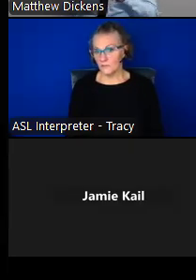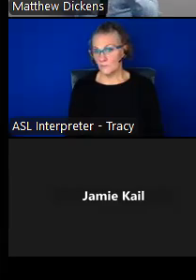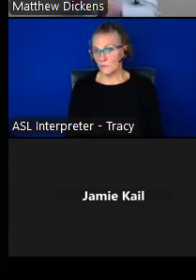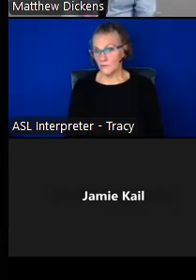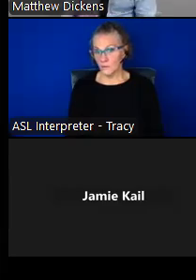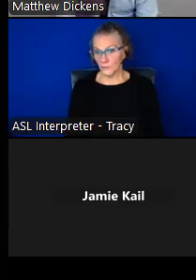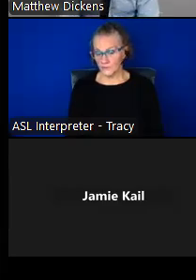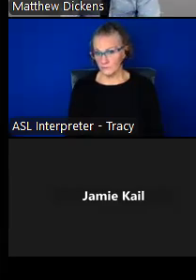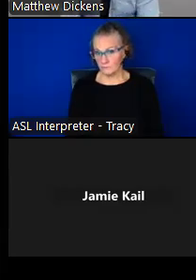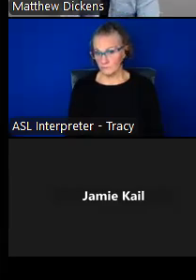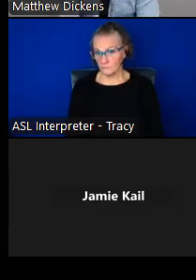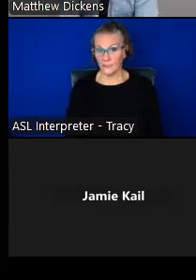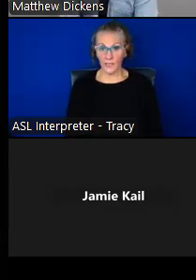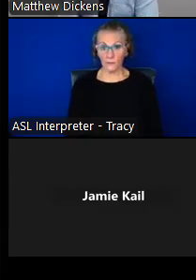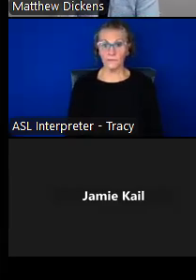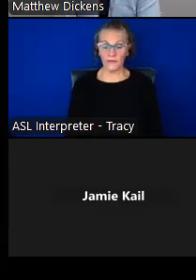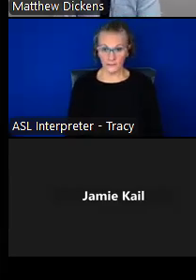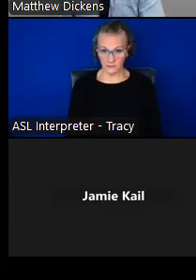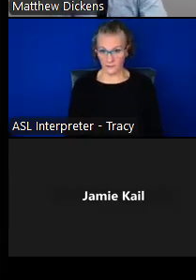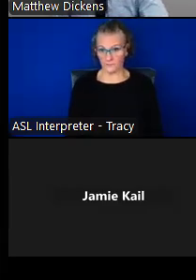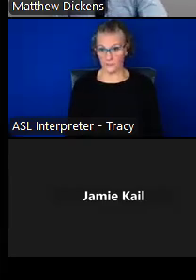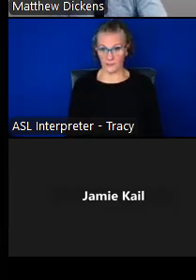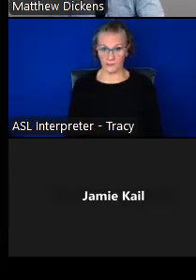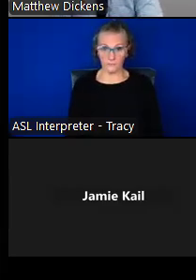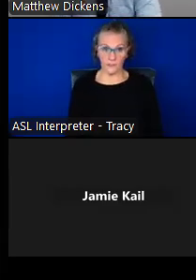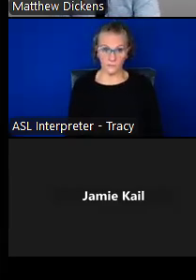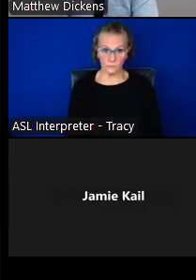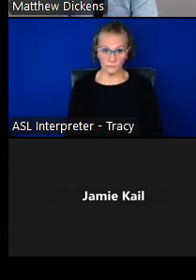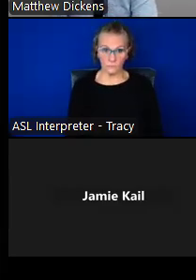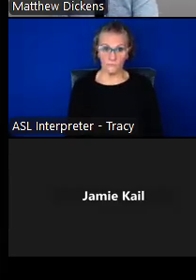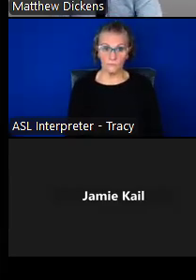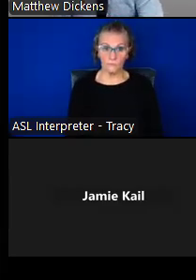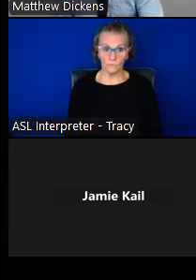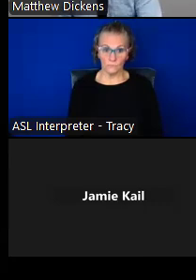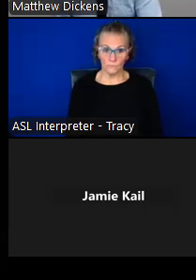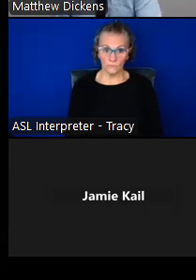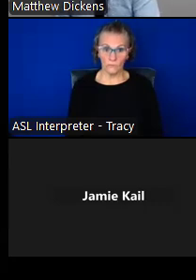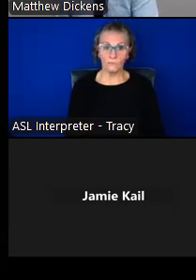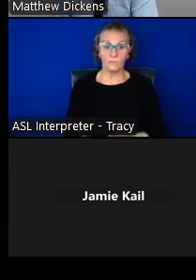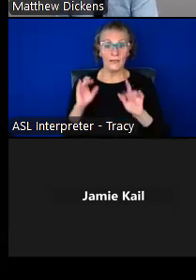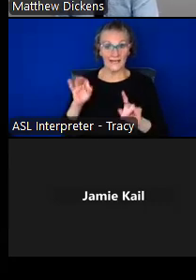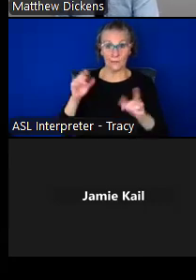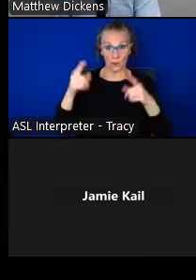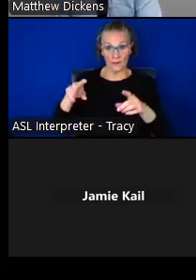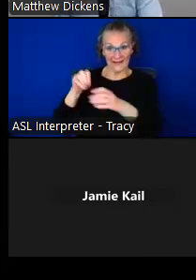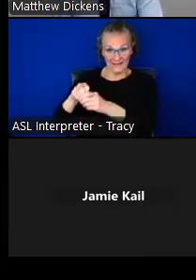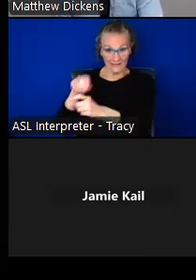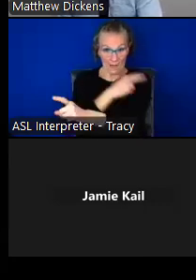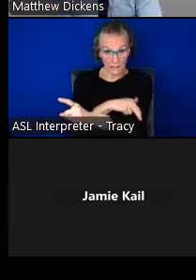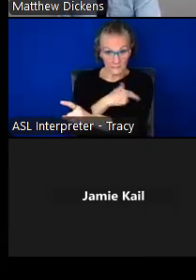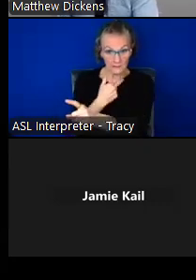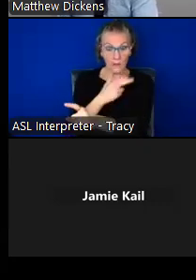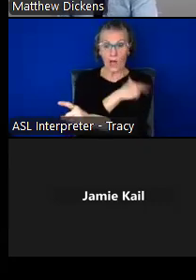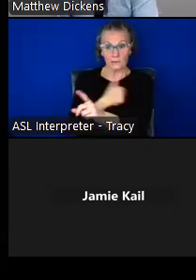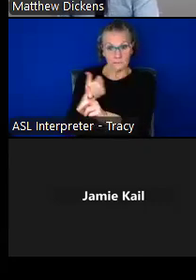abuse of maybe more than one person. How will that type of allegation be handled? So if it occurs in a hospital, the